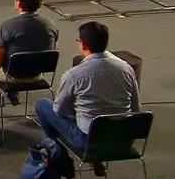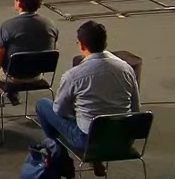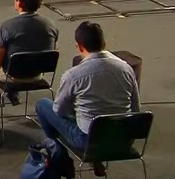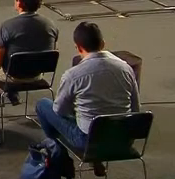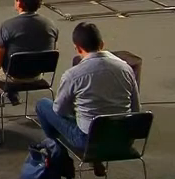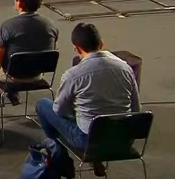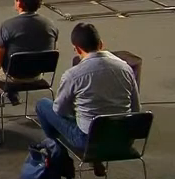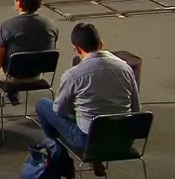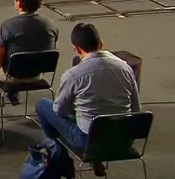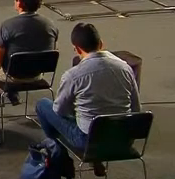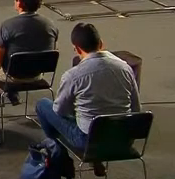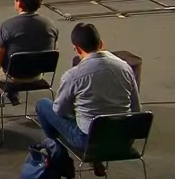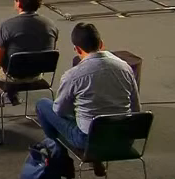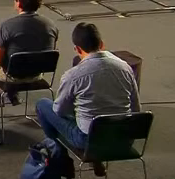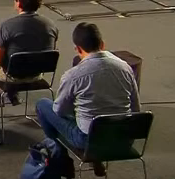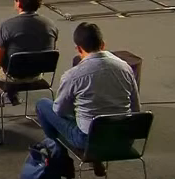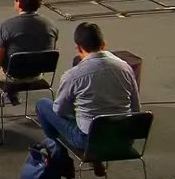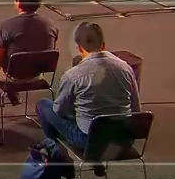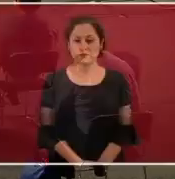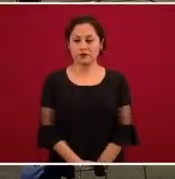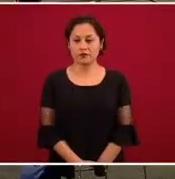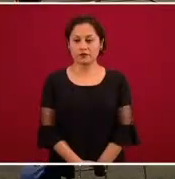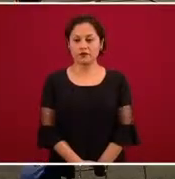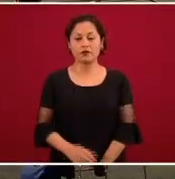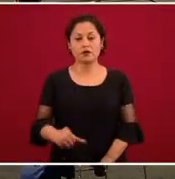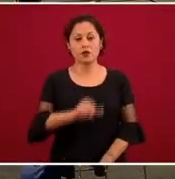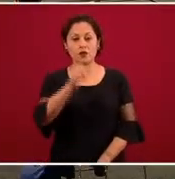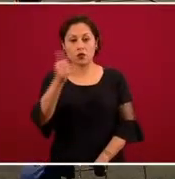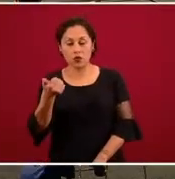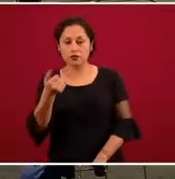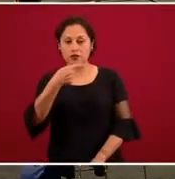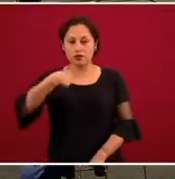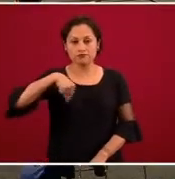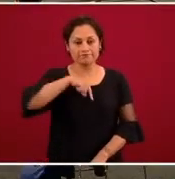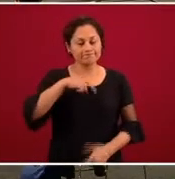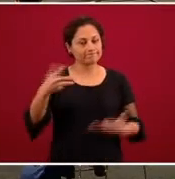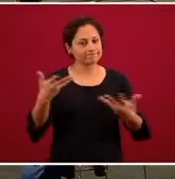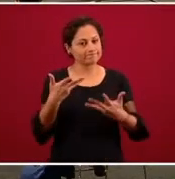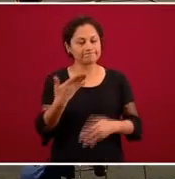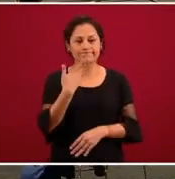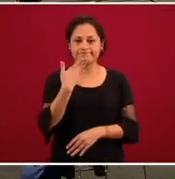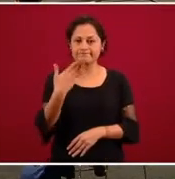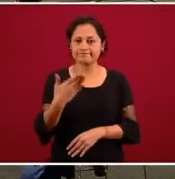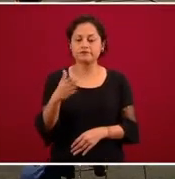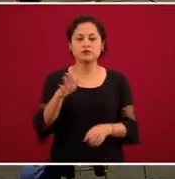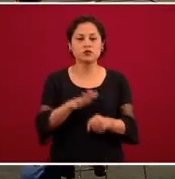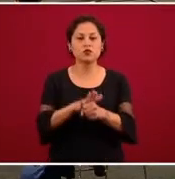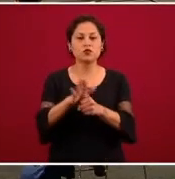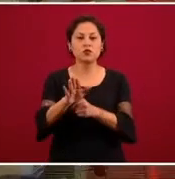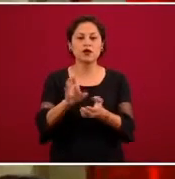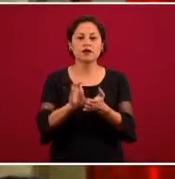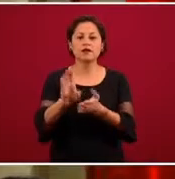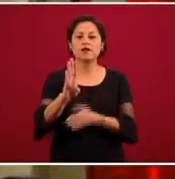Now, something else that we've been doing, and this is really good, this is the COVID bonus.